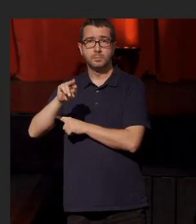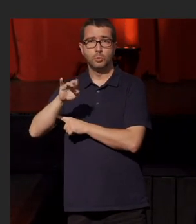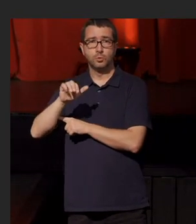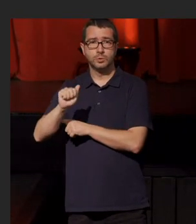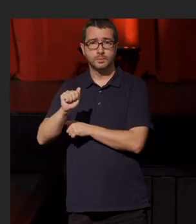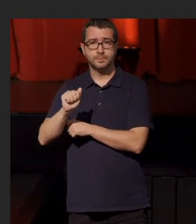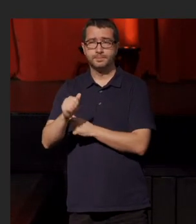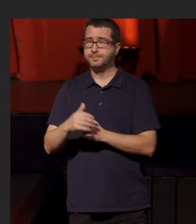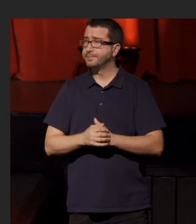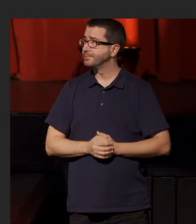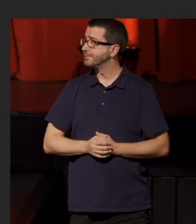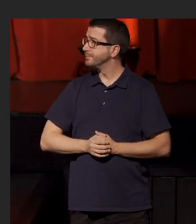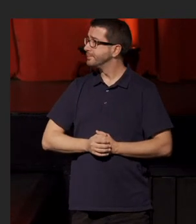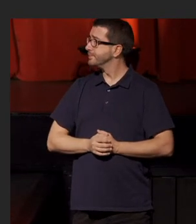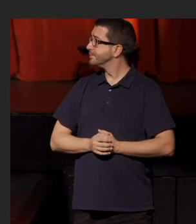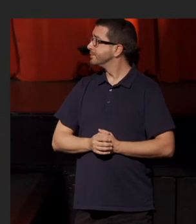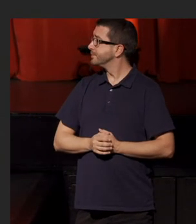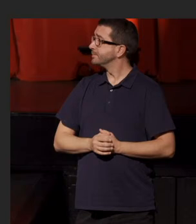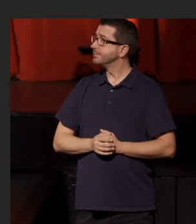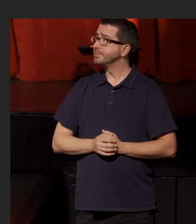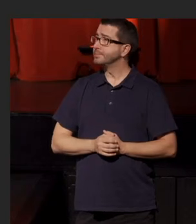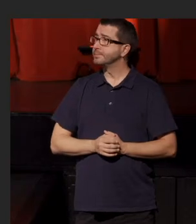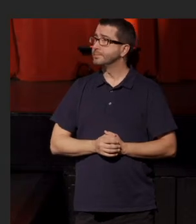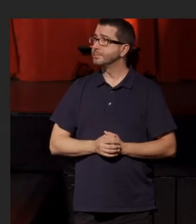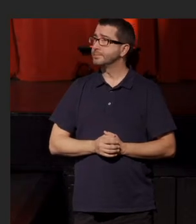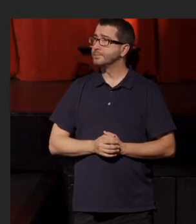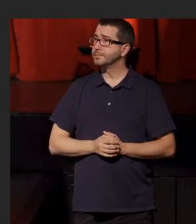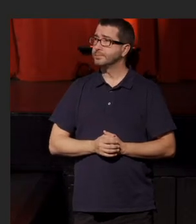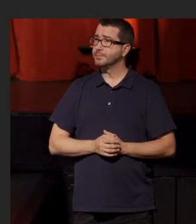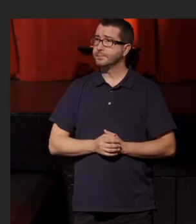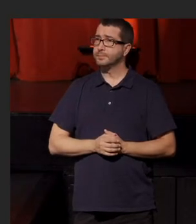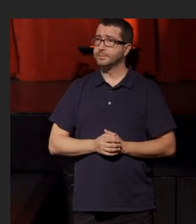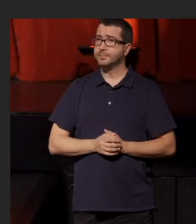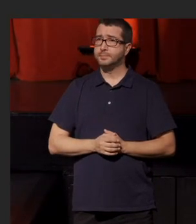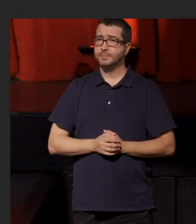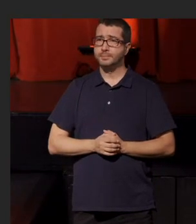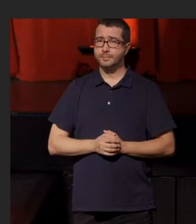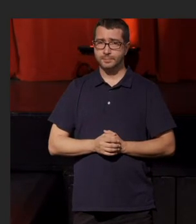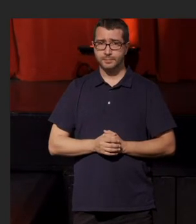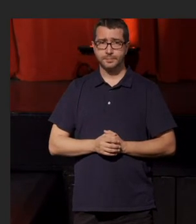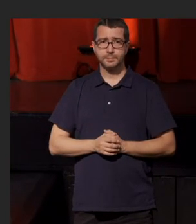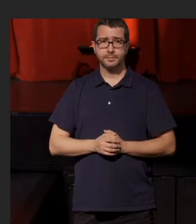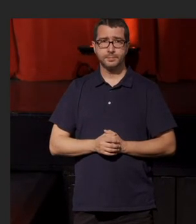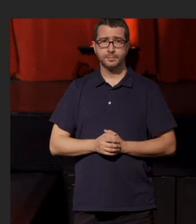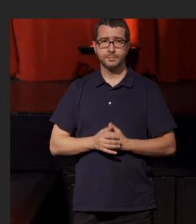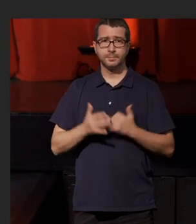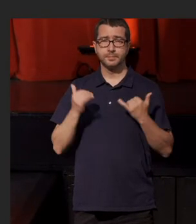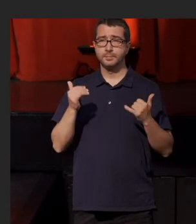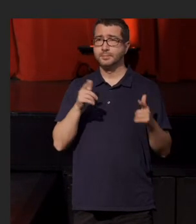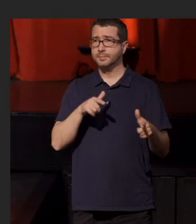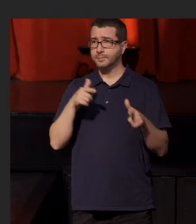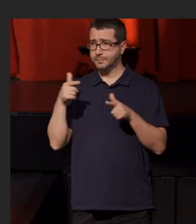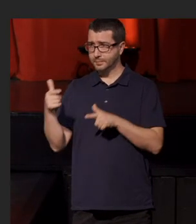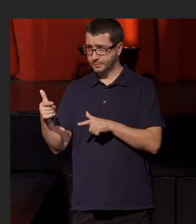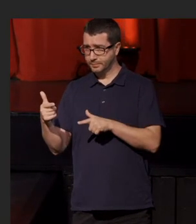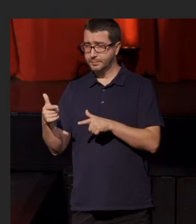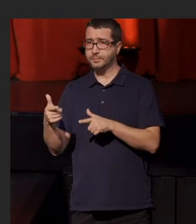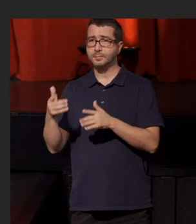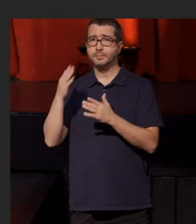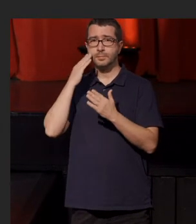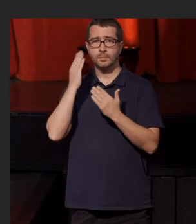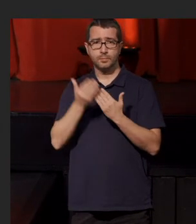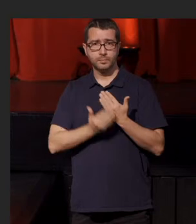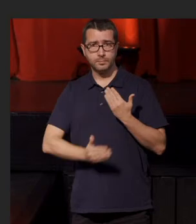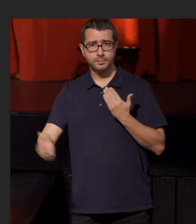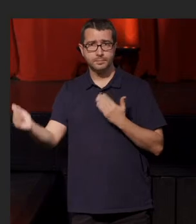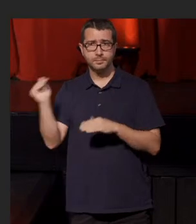on up, and I'm going to pass the stage over to Portia, and ask her to lead the rest of the evening.